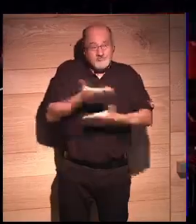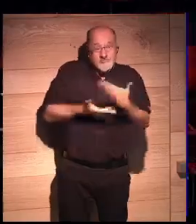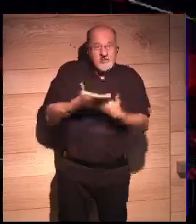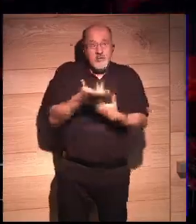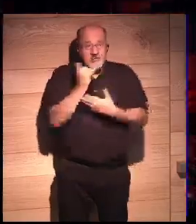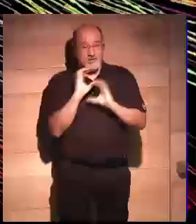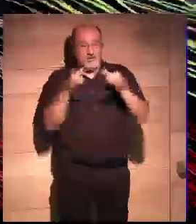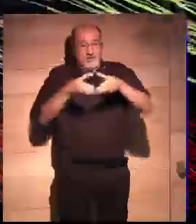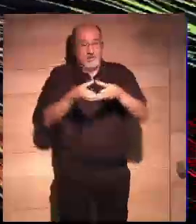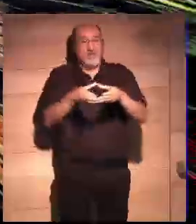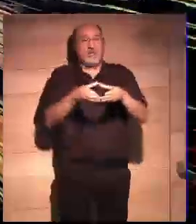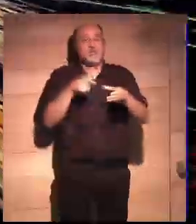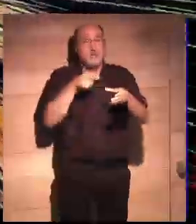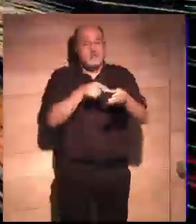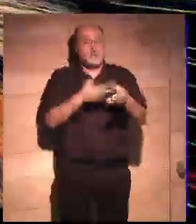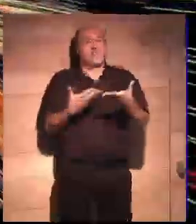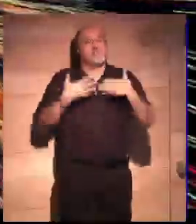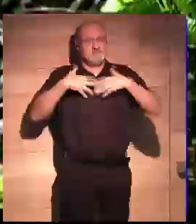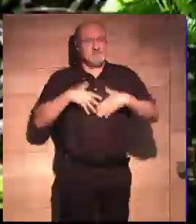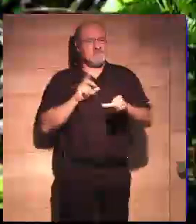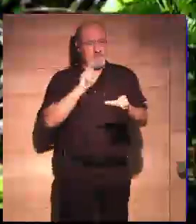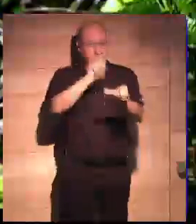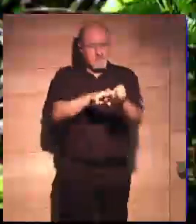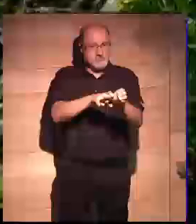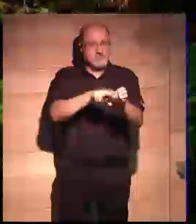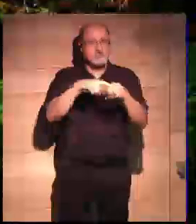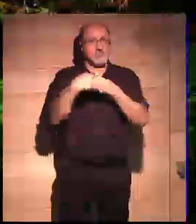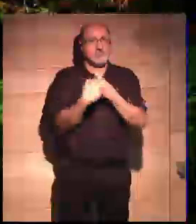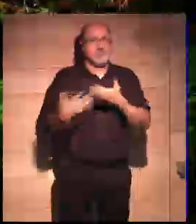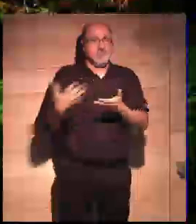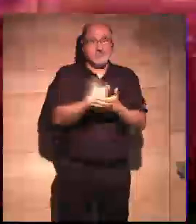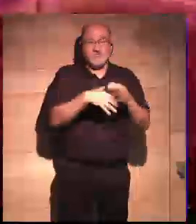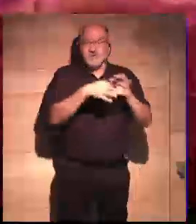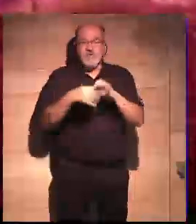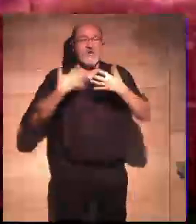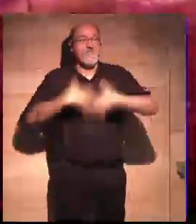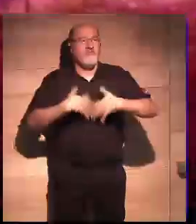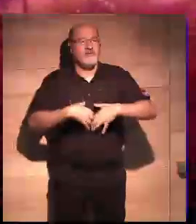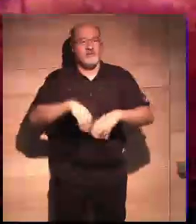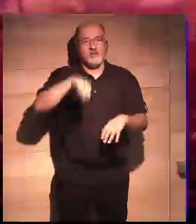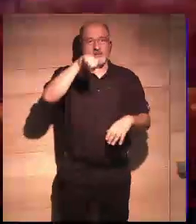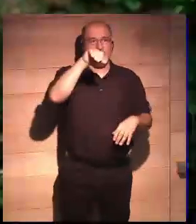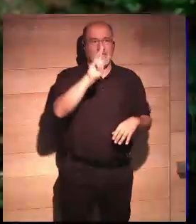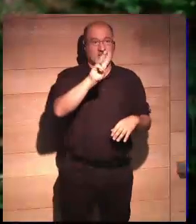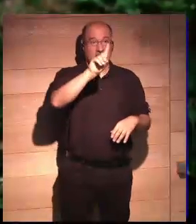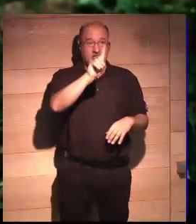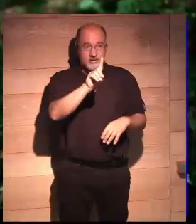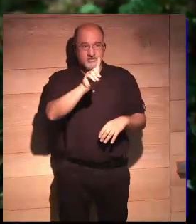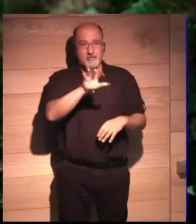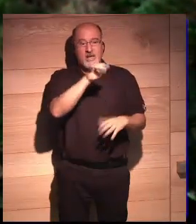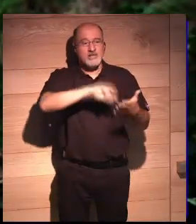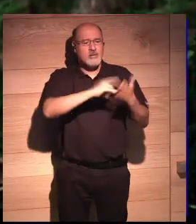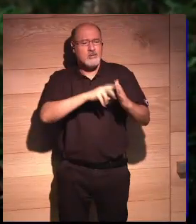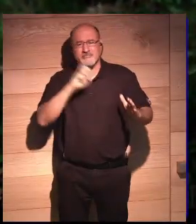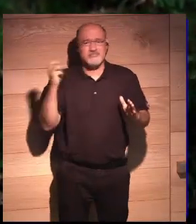in CGI, but also in 3D fabrication as well. And what we've realized is that there's